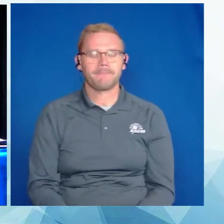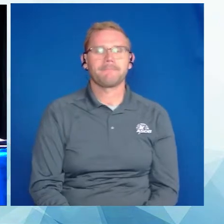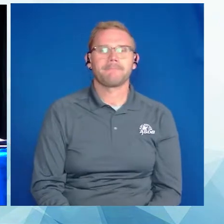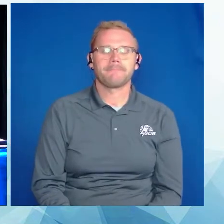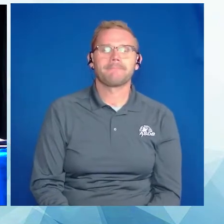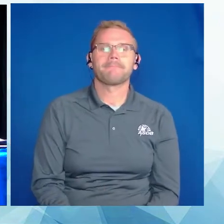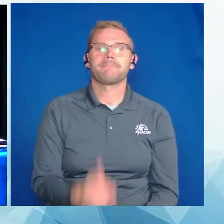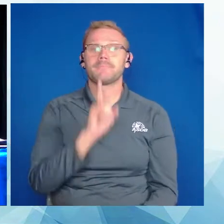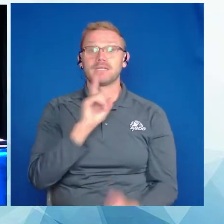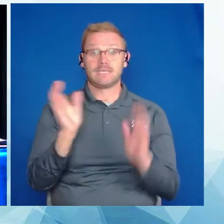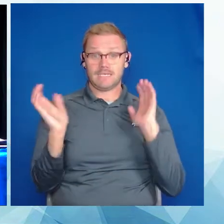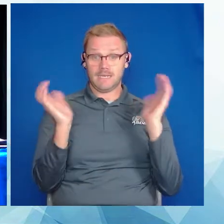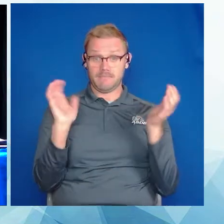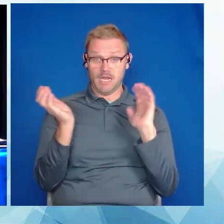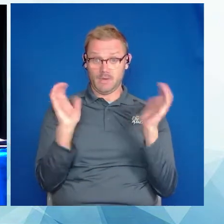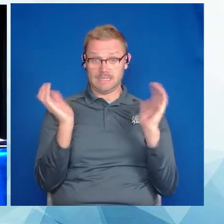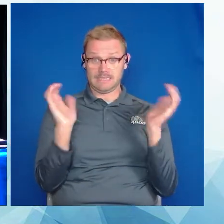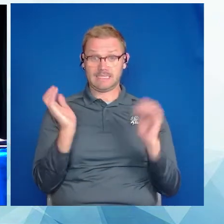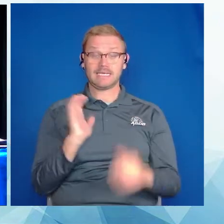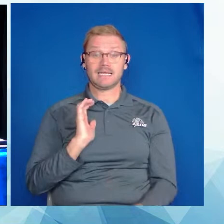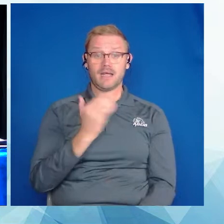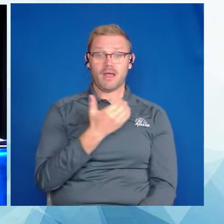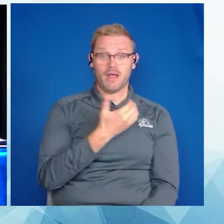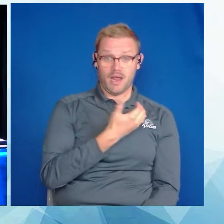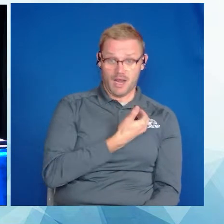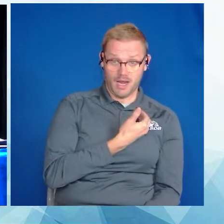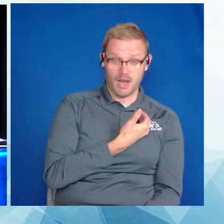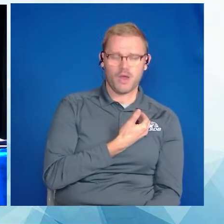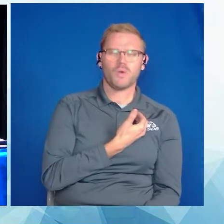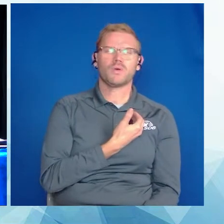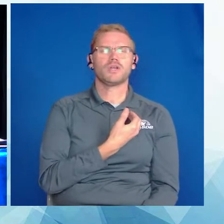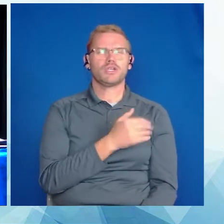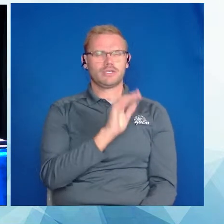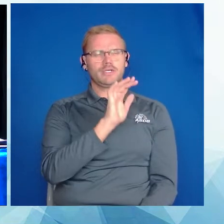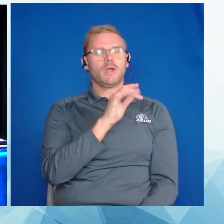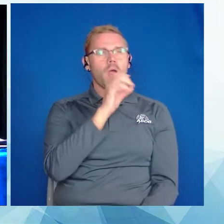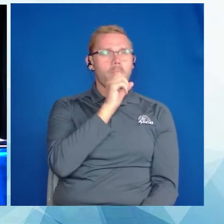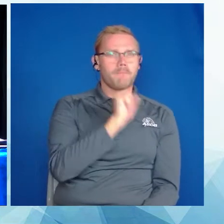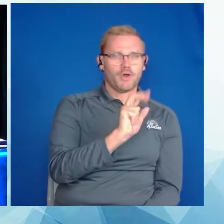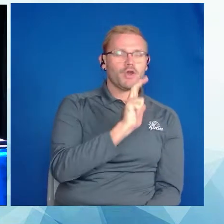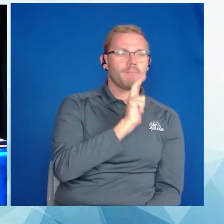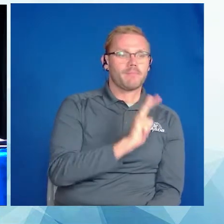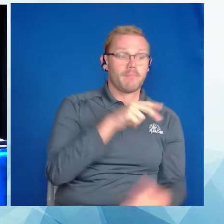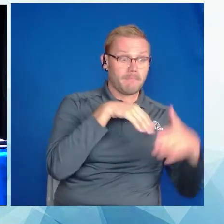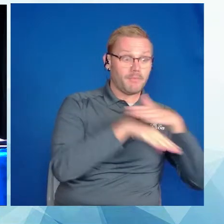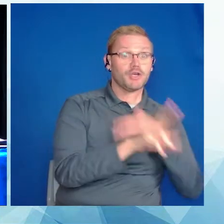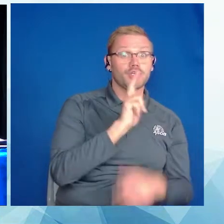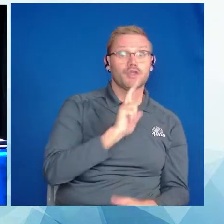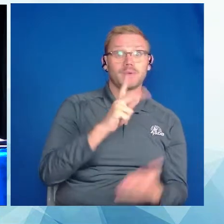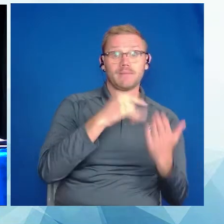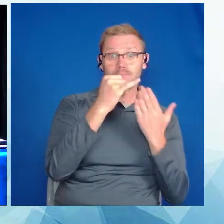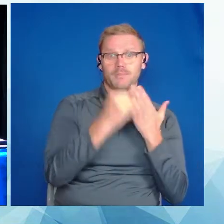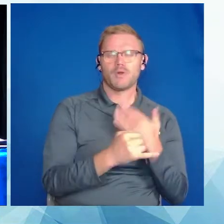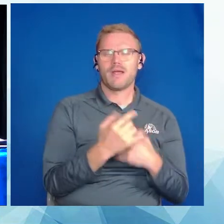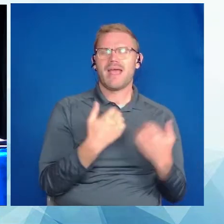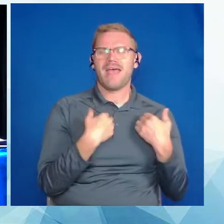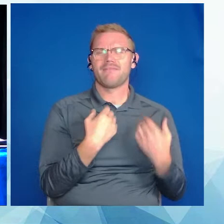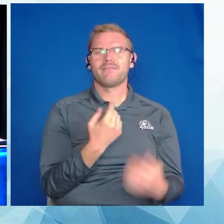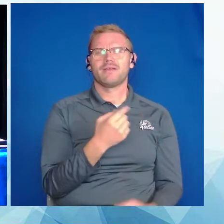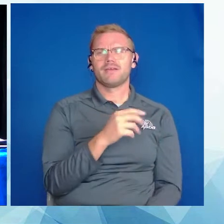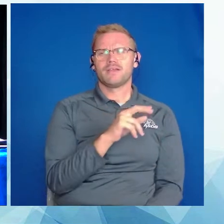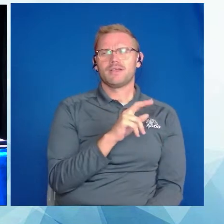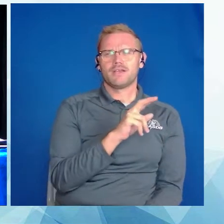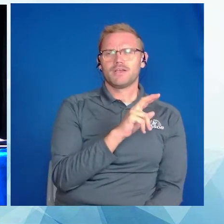In comparison, our Birth to 3 program makes up about 25% of the students, and our 2